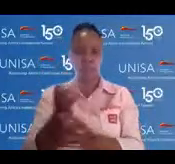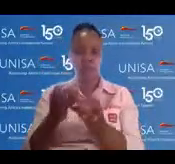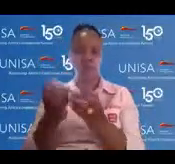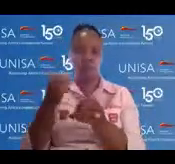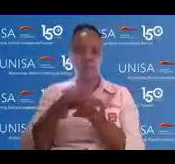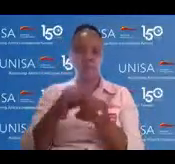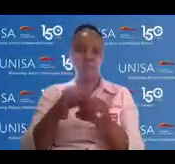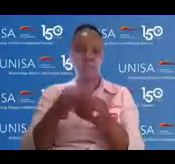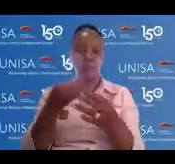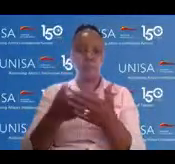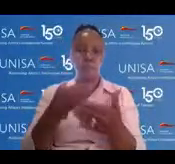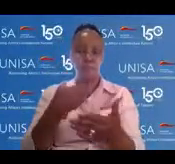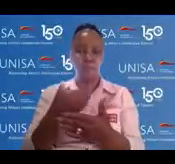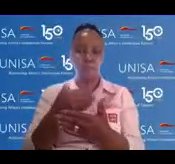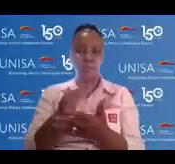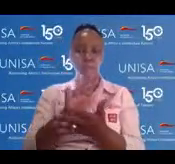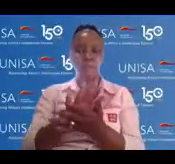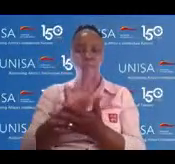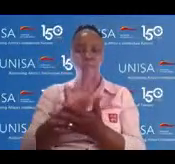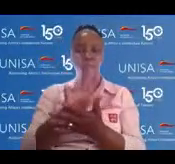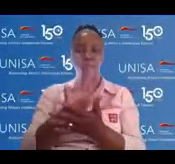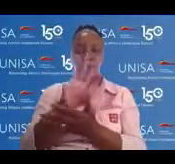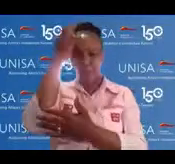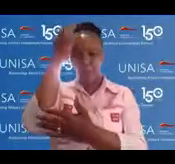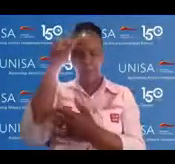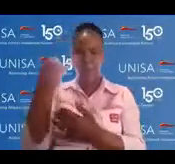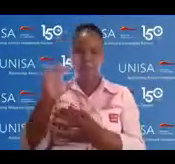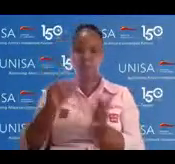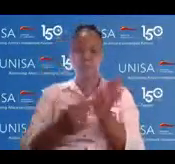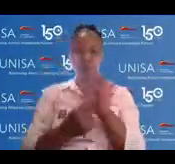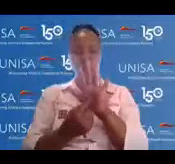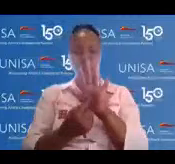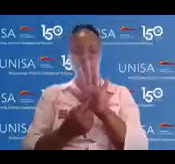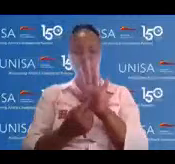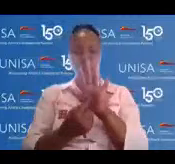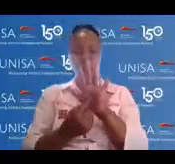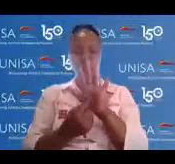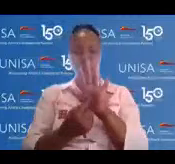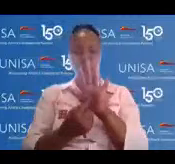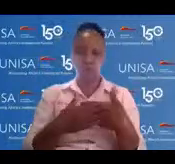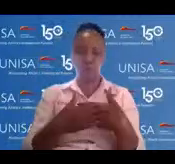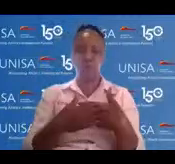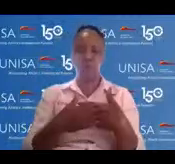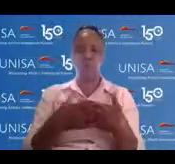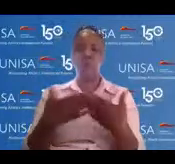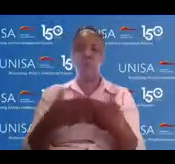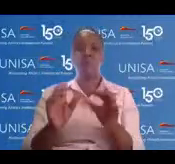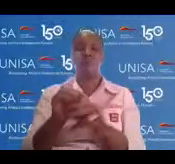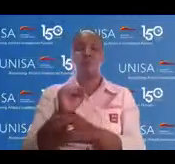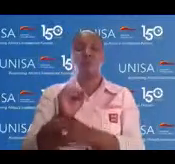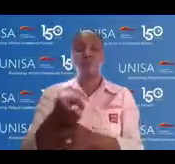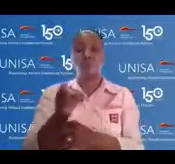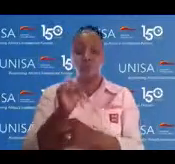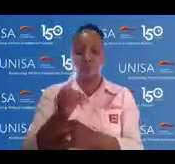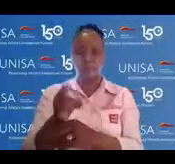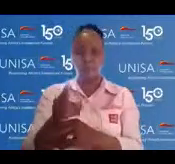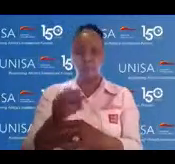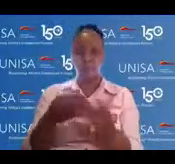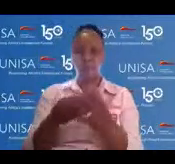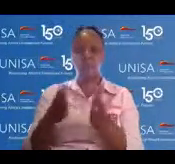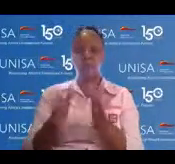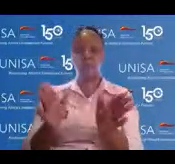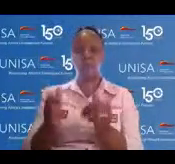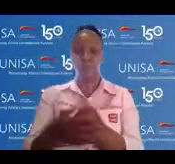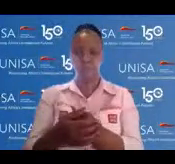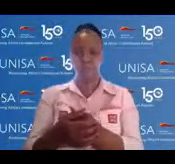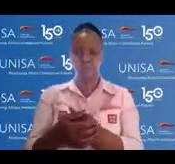it still shows, that it's closed, just refresh the page and it will then show that it's open. So I will open up